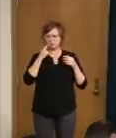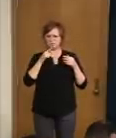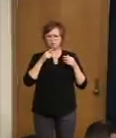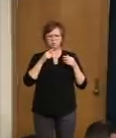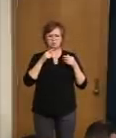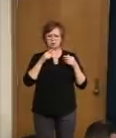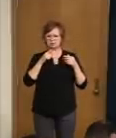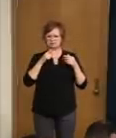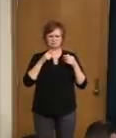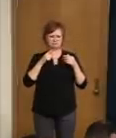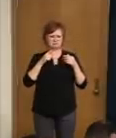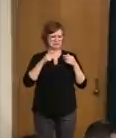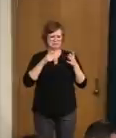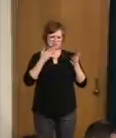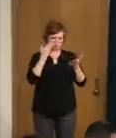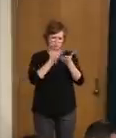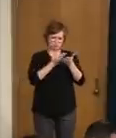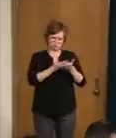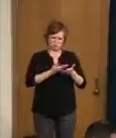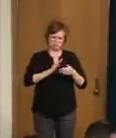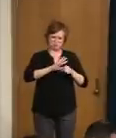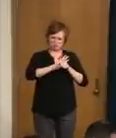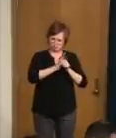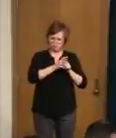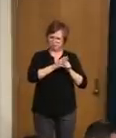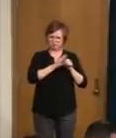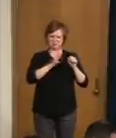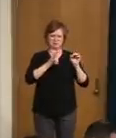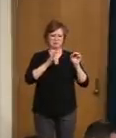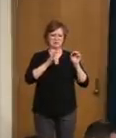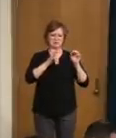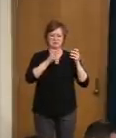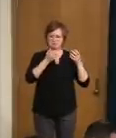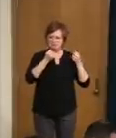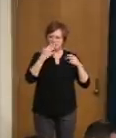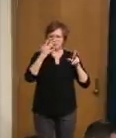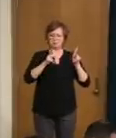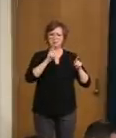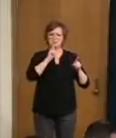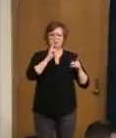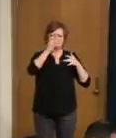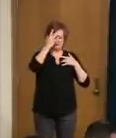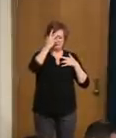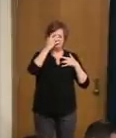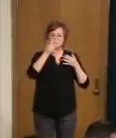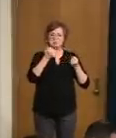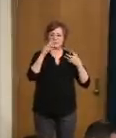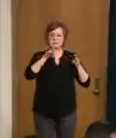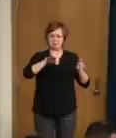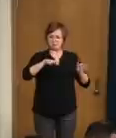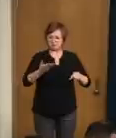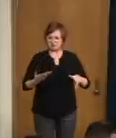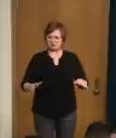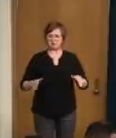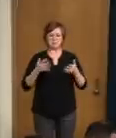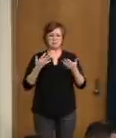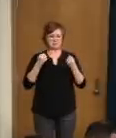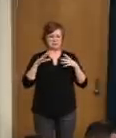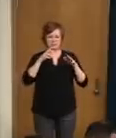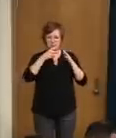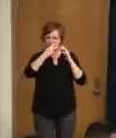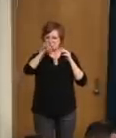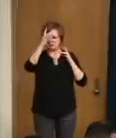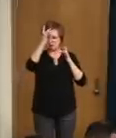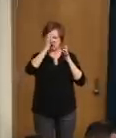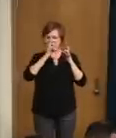to how significant the pandemic is in terms of hospitalizations and deaths. These are real people who unfortunately have been in hospital, are